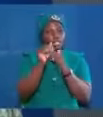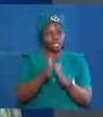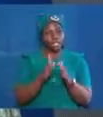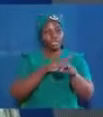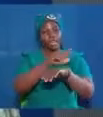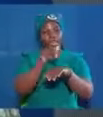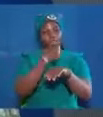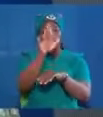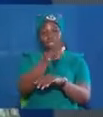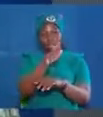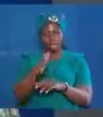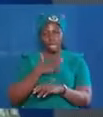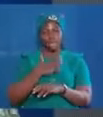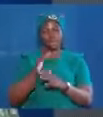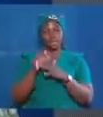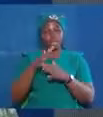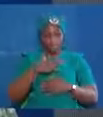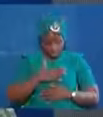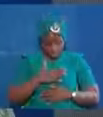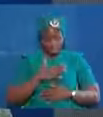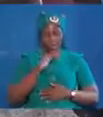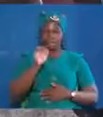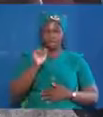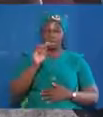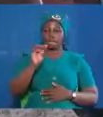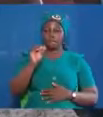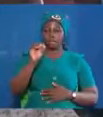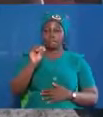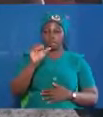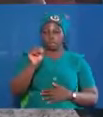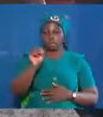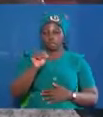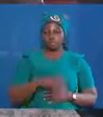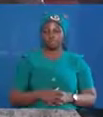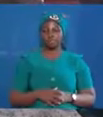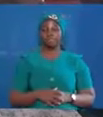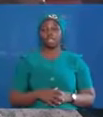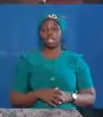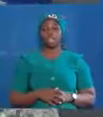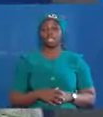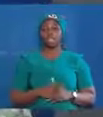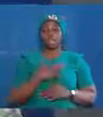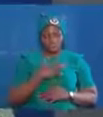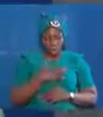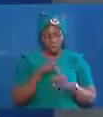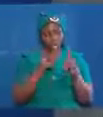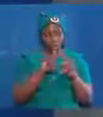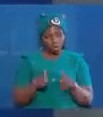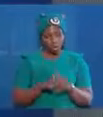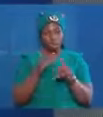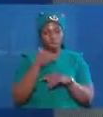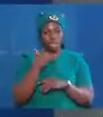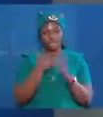National Assembly, our leader, Honorable Amos Kimunya. Your Excellency, we have also developed digital